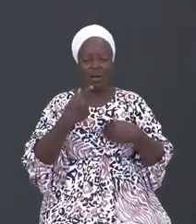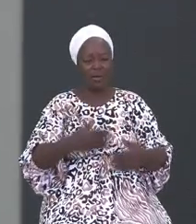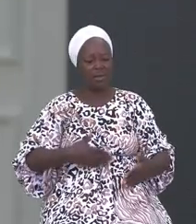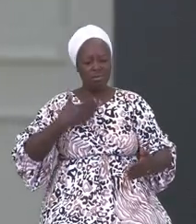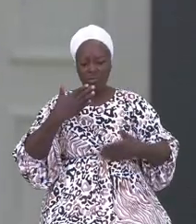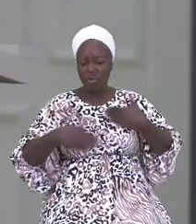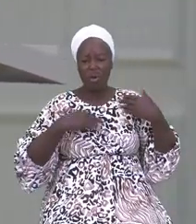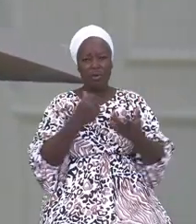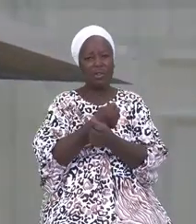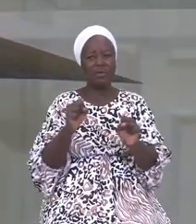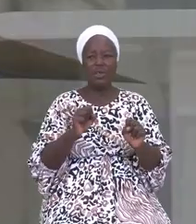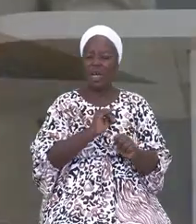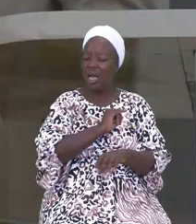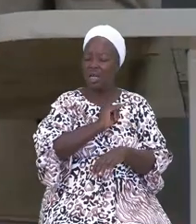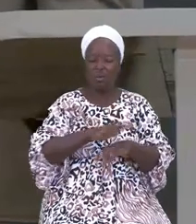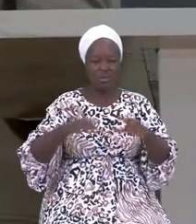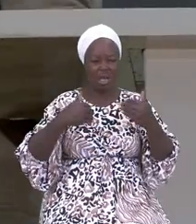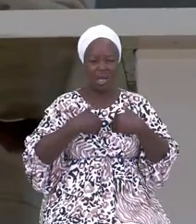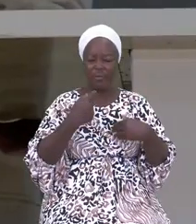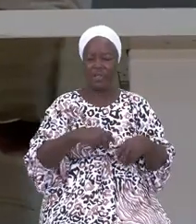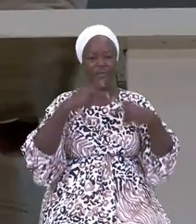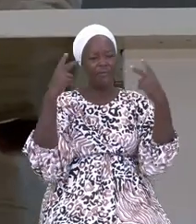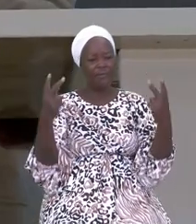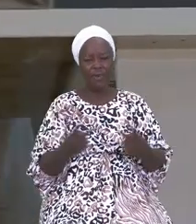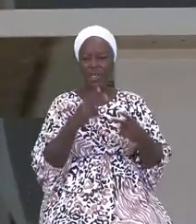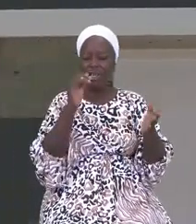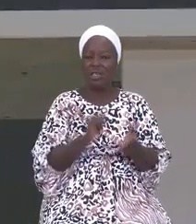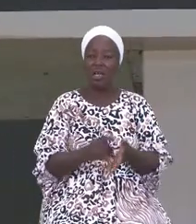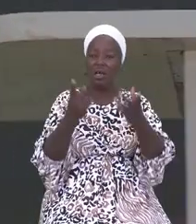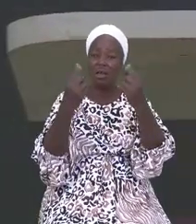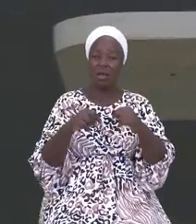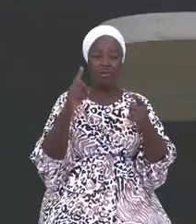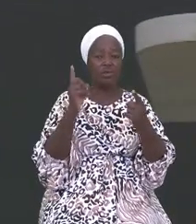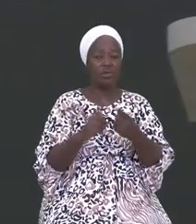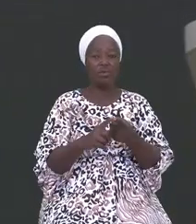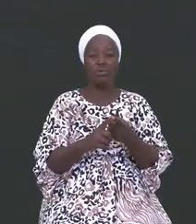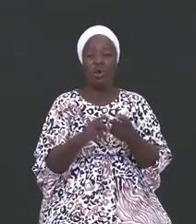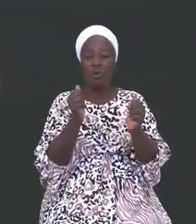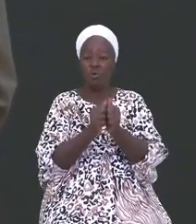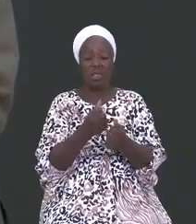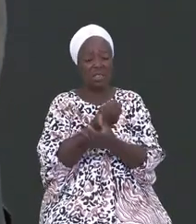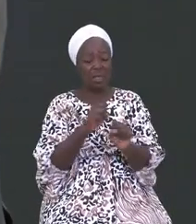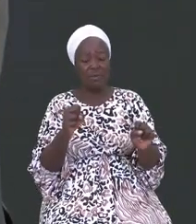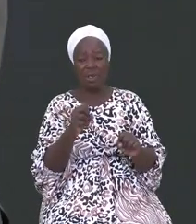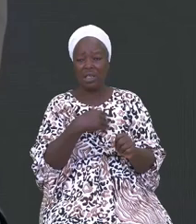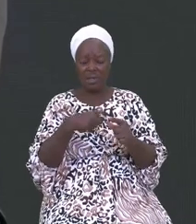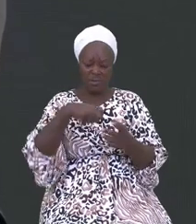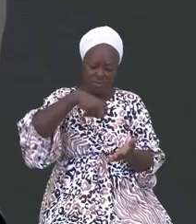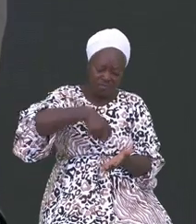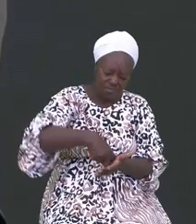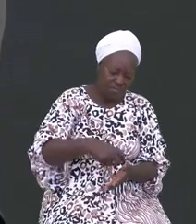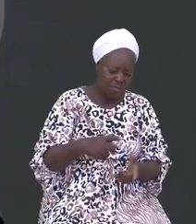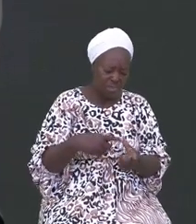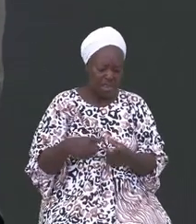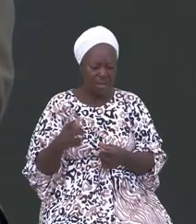of salvation. I don't have the victory that comes with salvation." And we bend the knee, and we bend